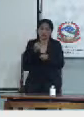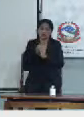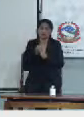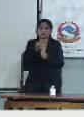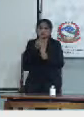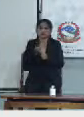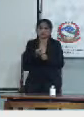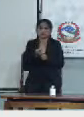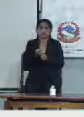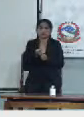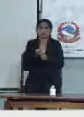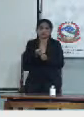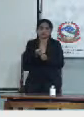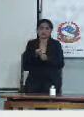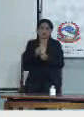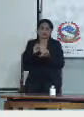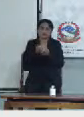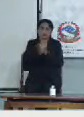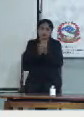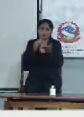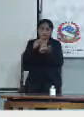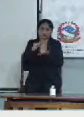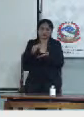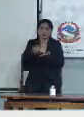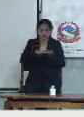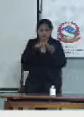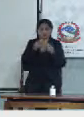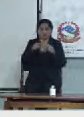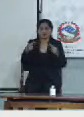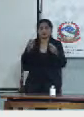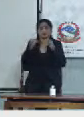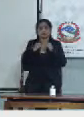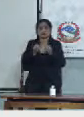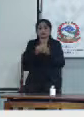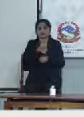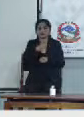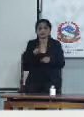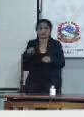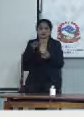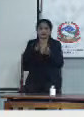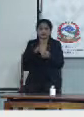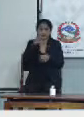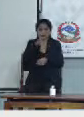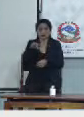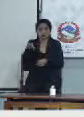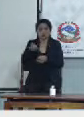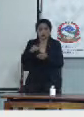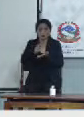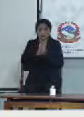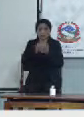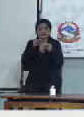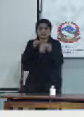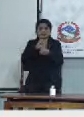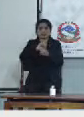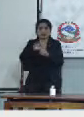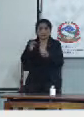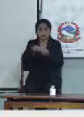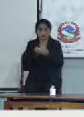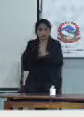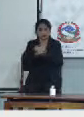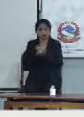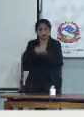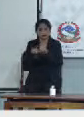self-learning materials, and in a community level we can do the cluster level learnings, and we have been preparing the materials from the federal